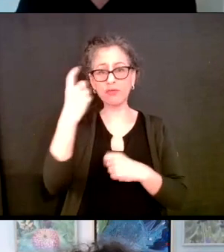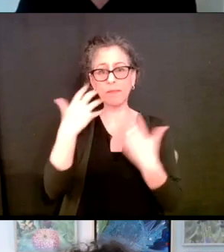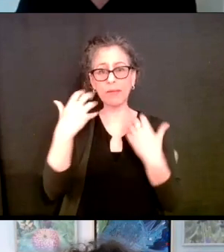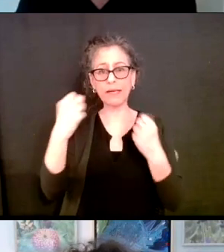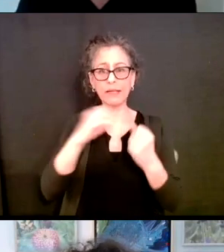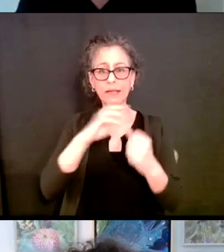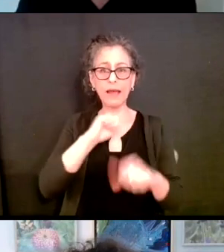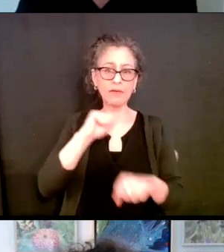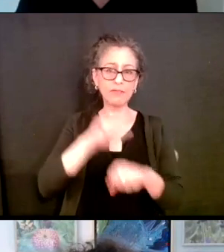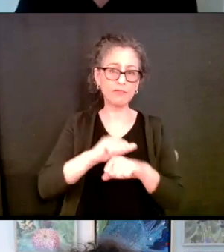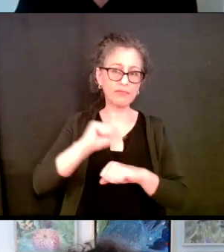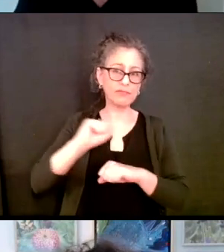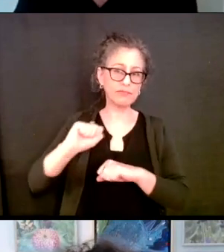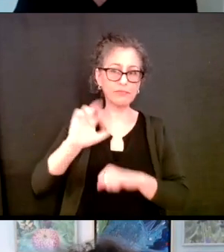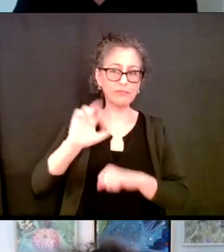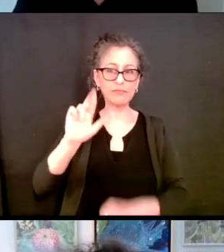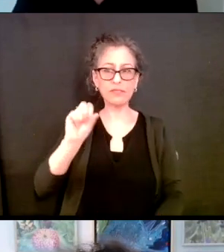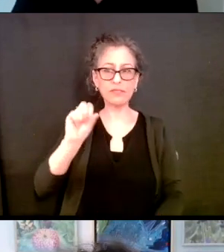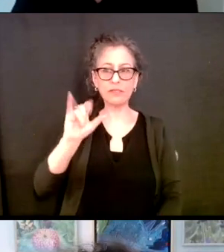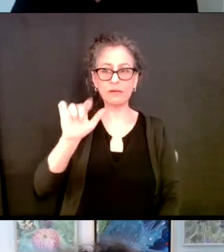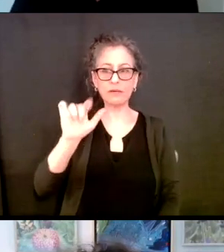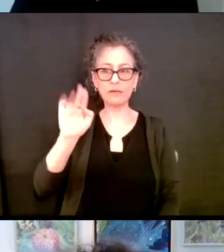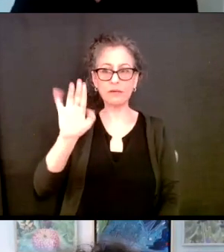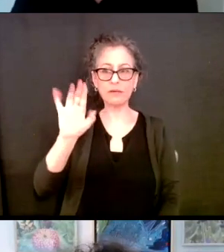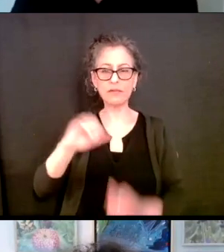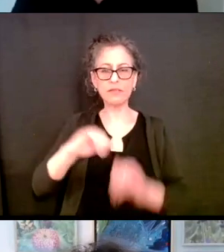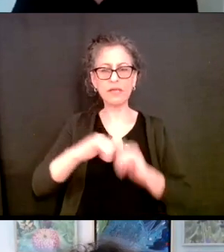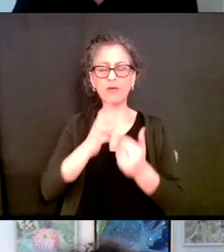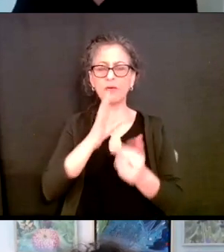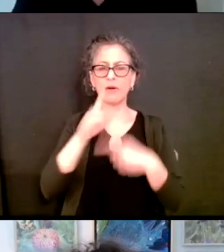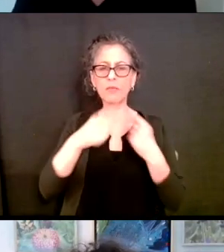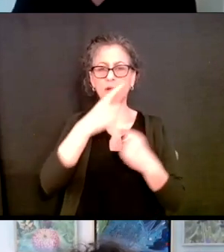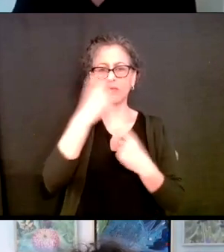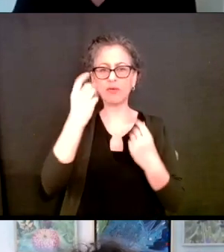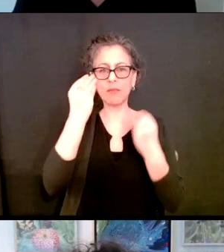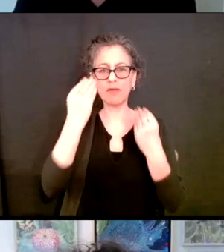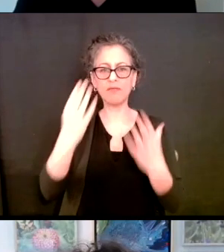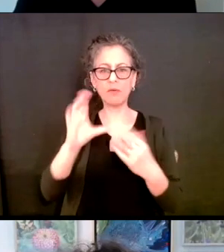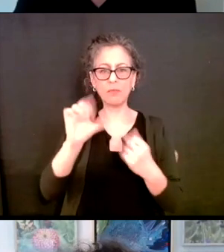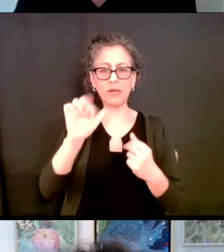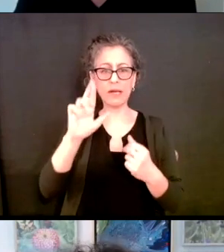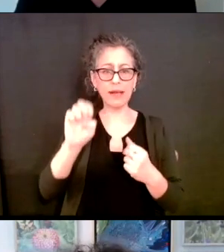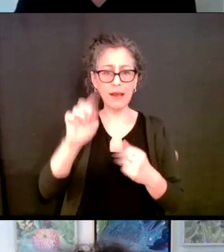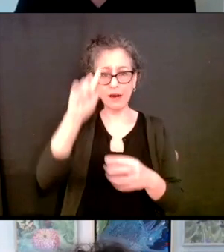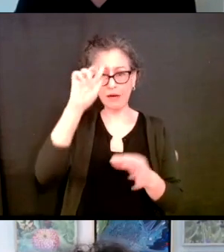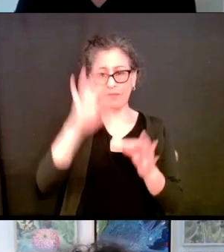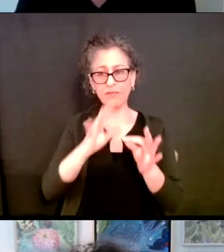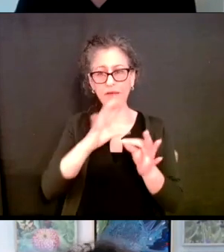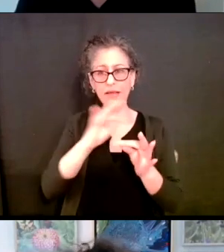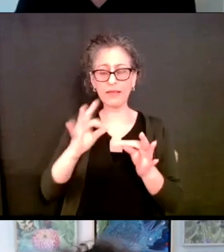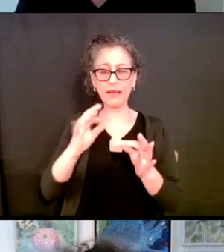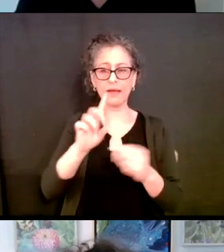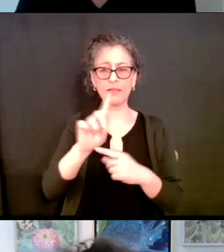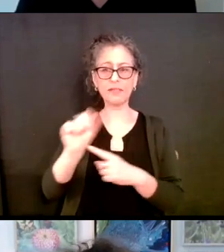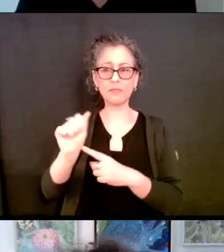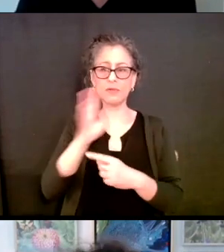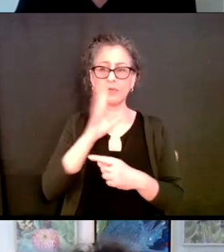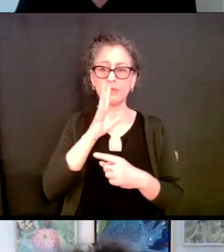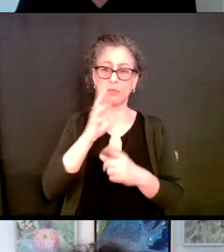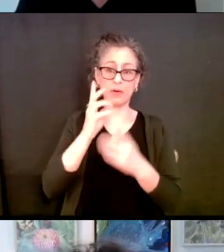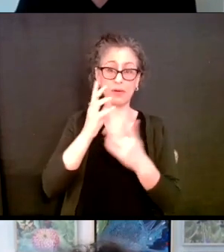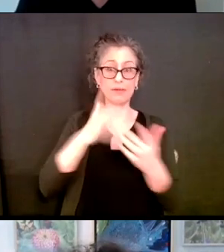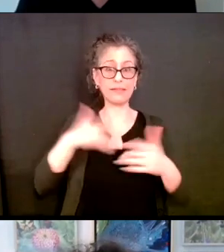this webinar, How to Talk About Trauma-Informed Care, Faith, and Disability, we're excited to learn from Dr.